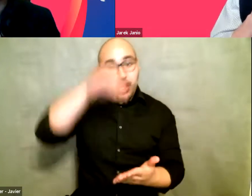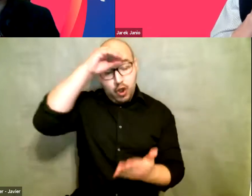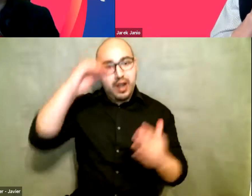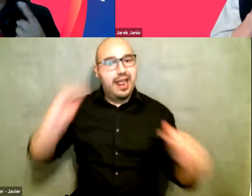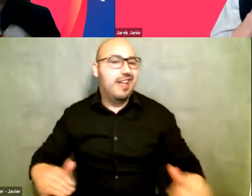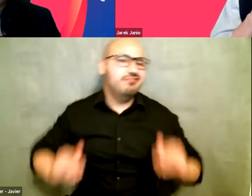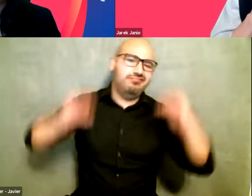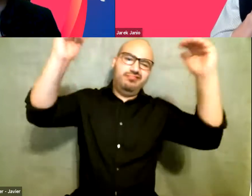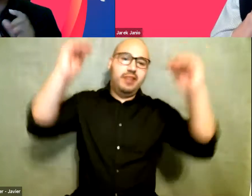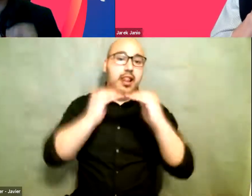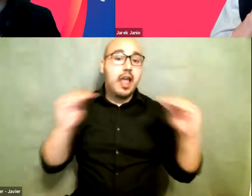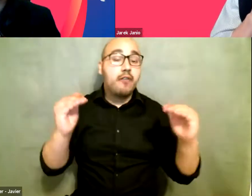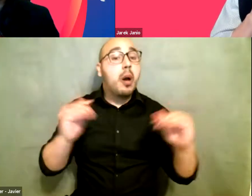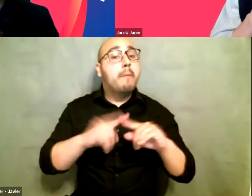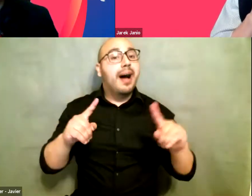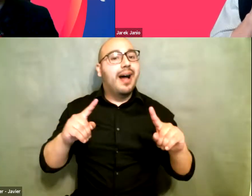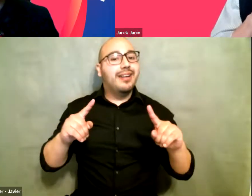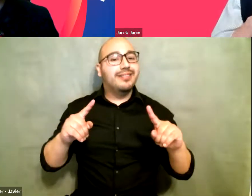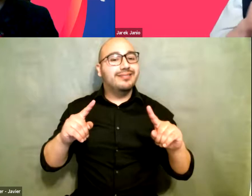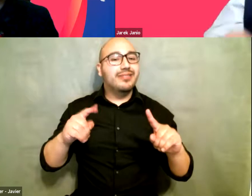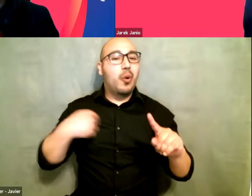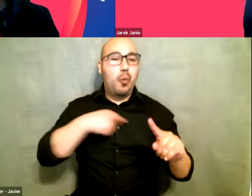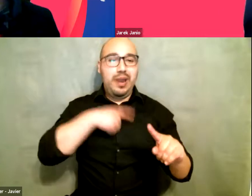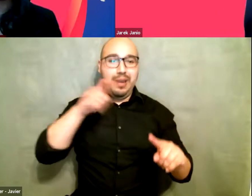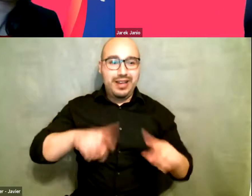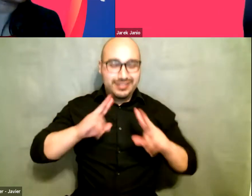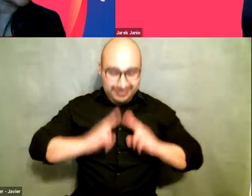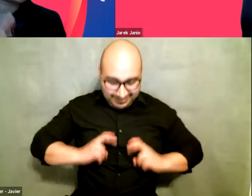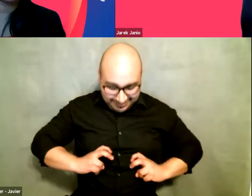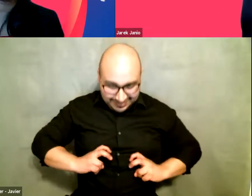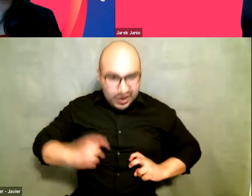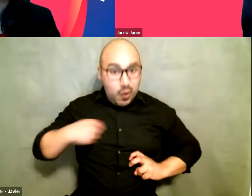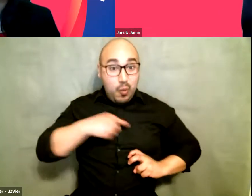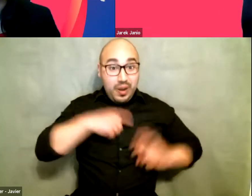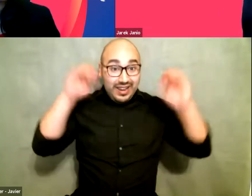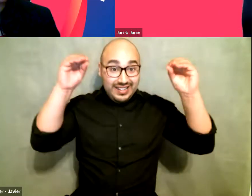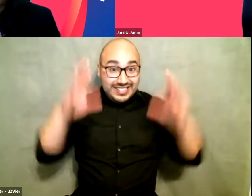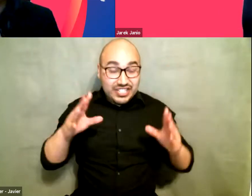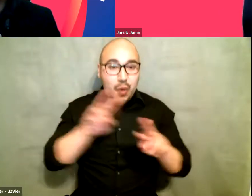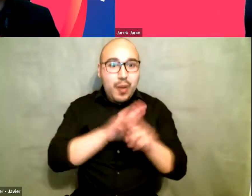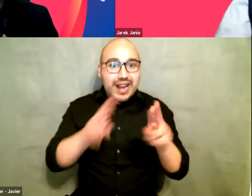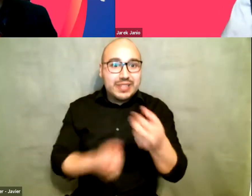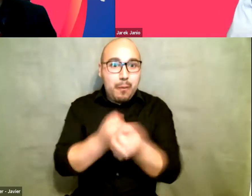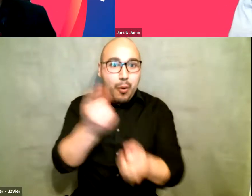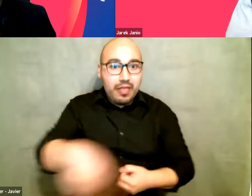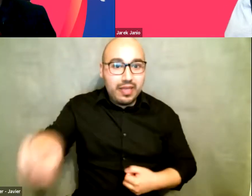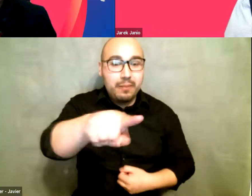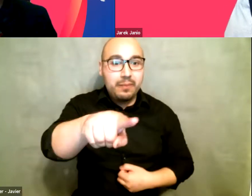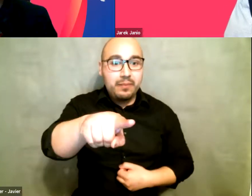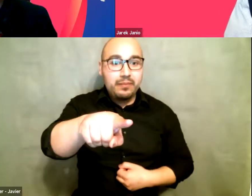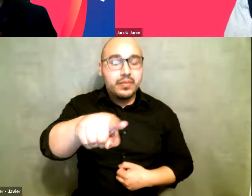question is, are we ready to support them? Right, so we have got to shift that. We have got to push against